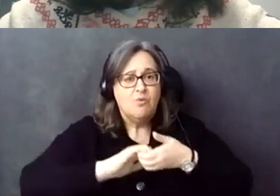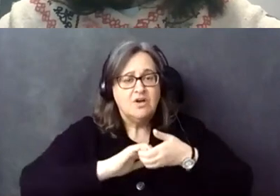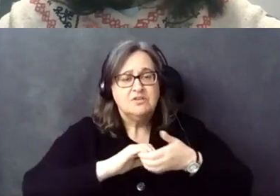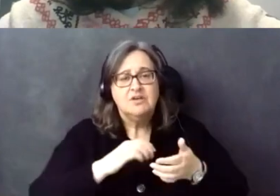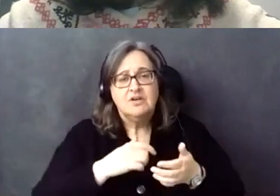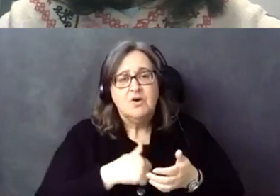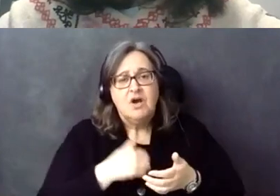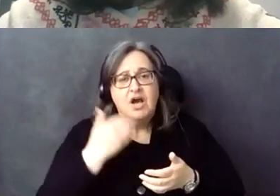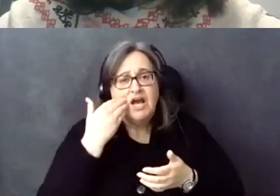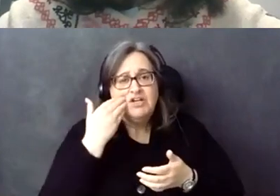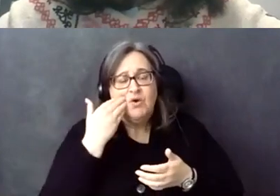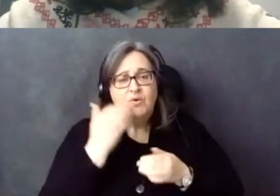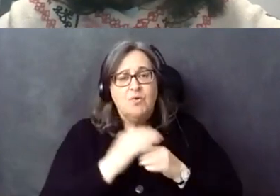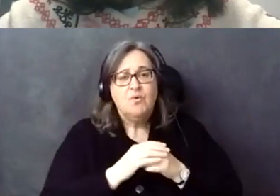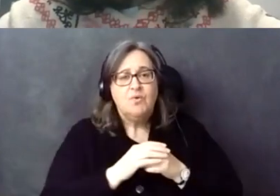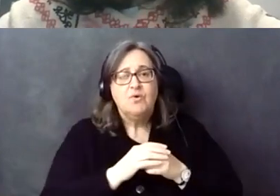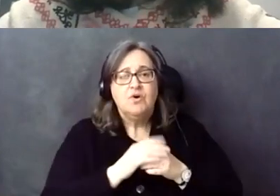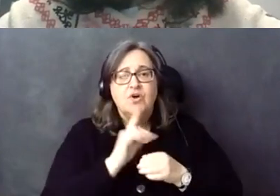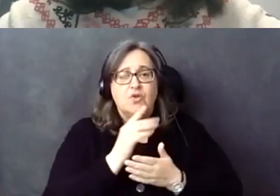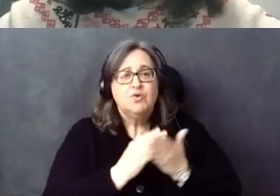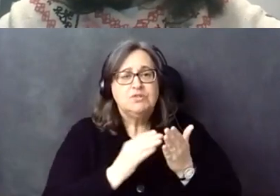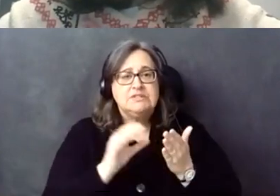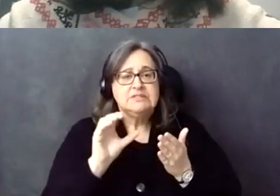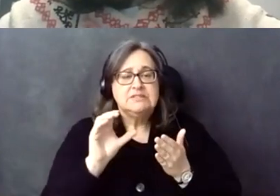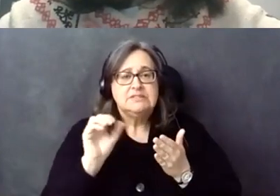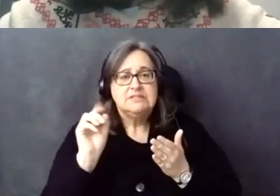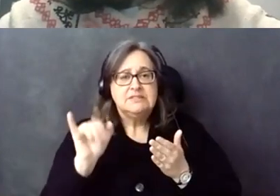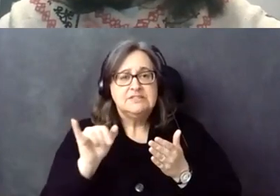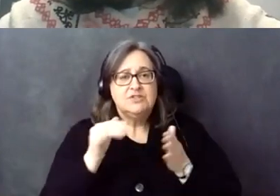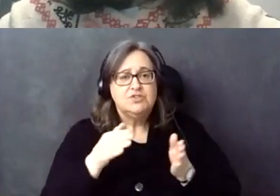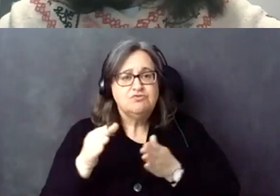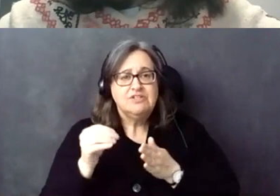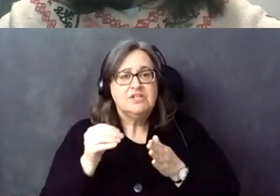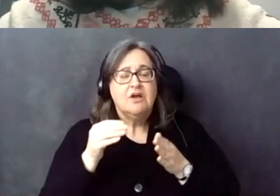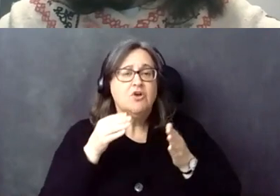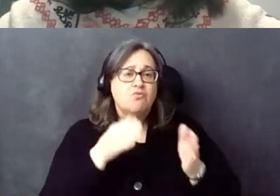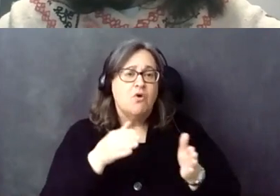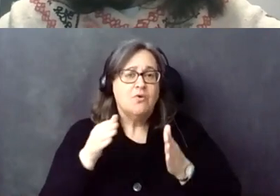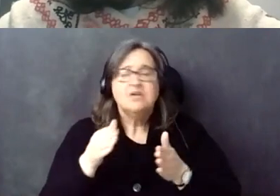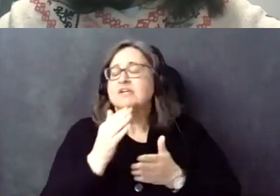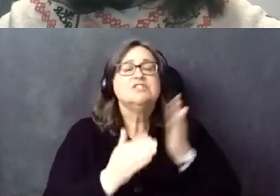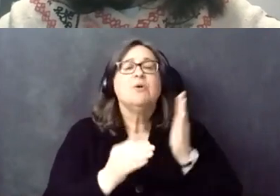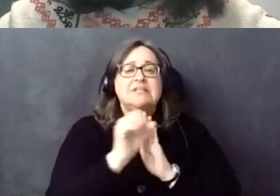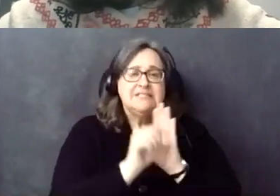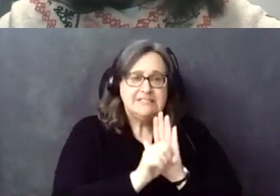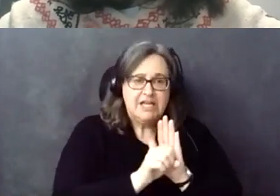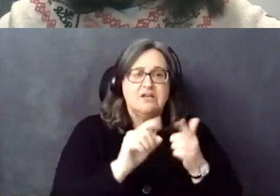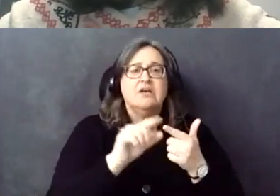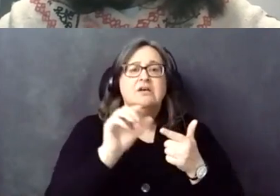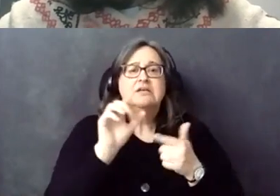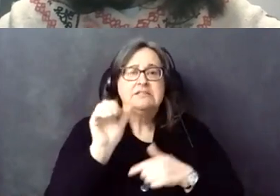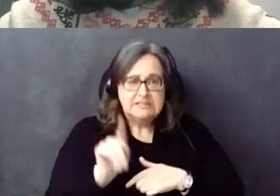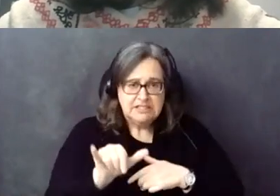do know for a fact that there are some city streets and roads, I mean, some state, city, and